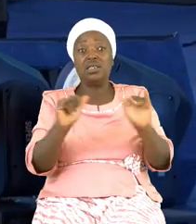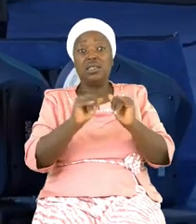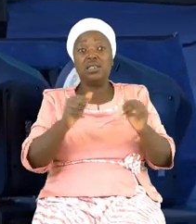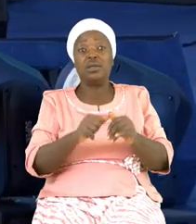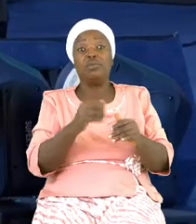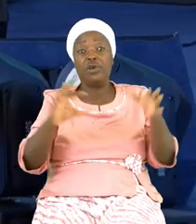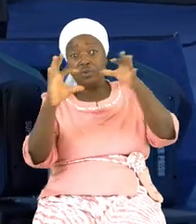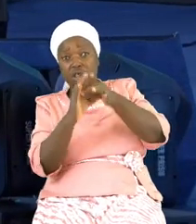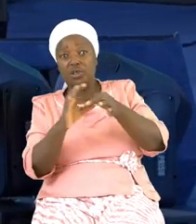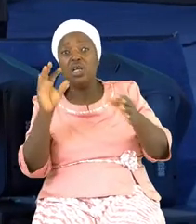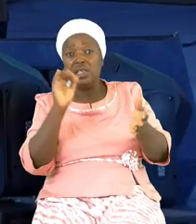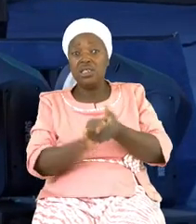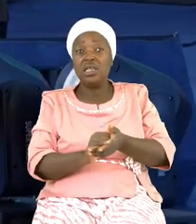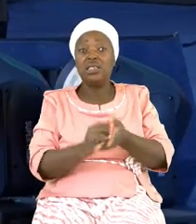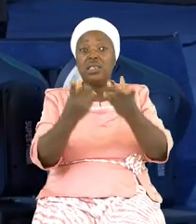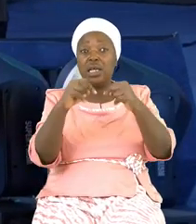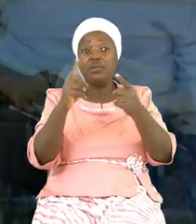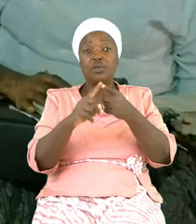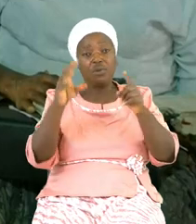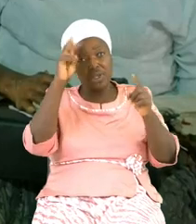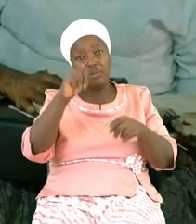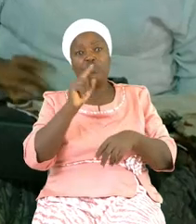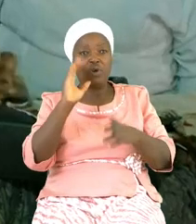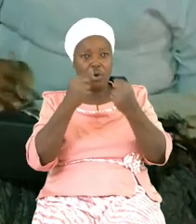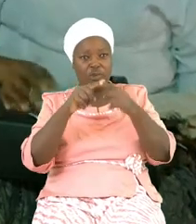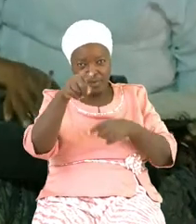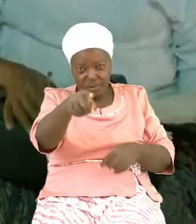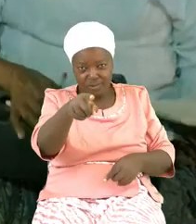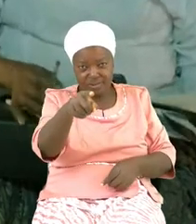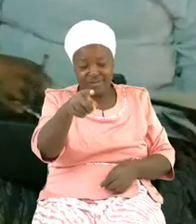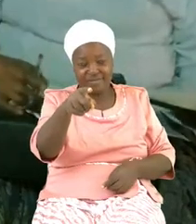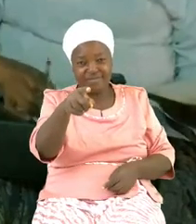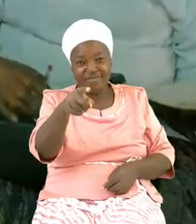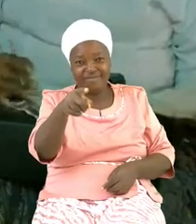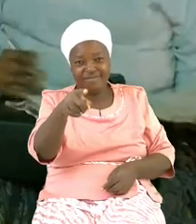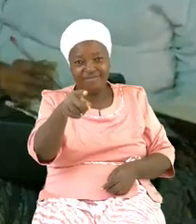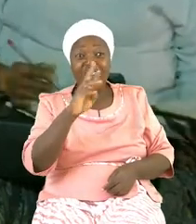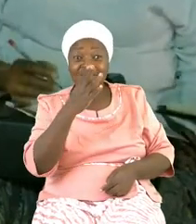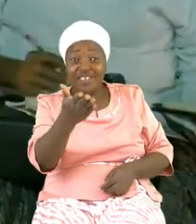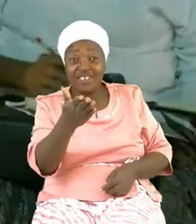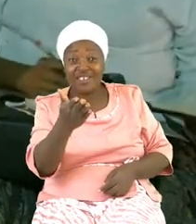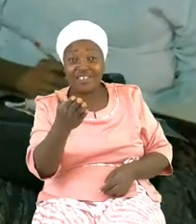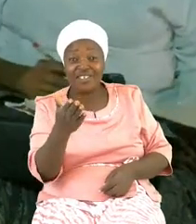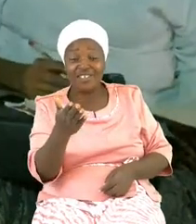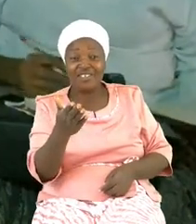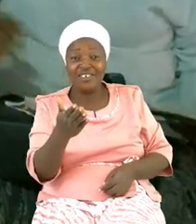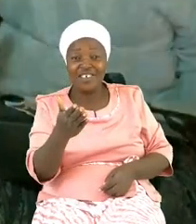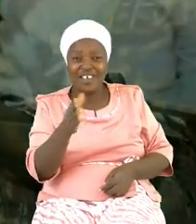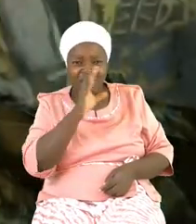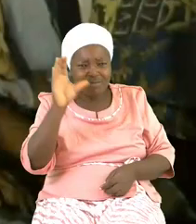that came to him will come to you. Are you there? I'm searching for you.